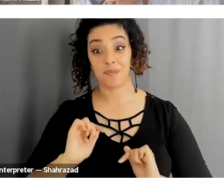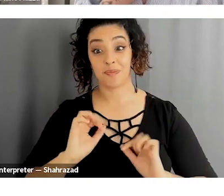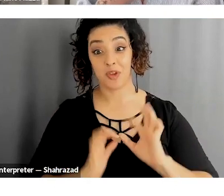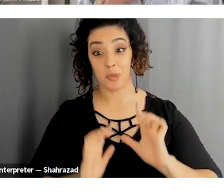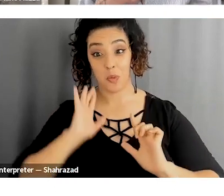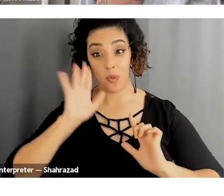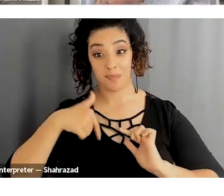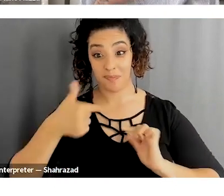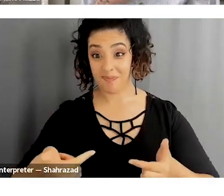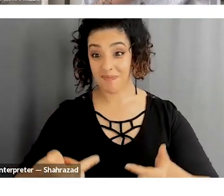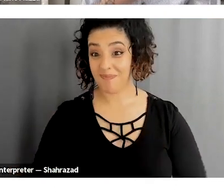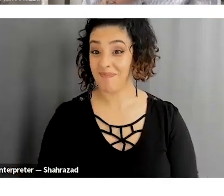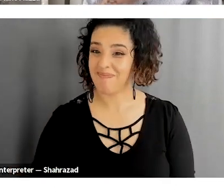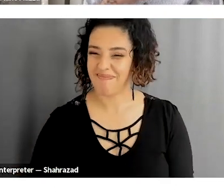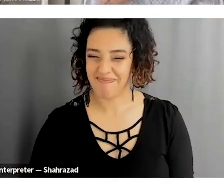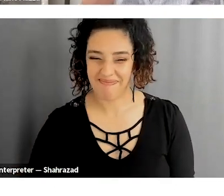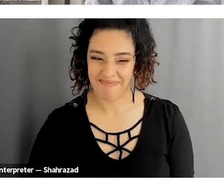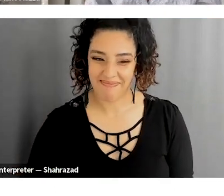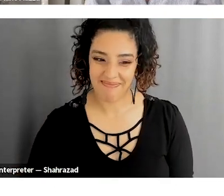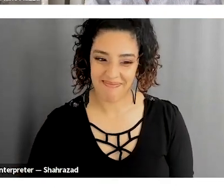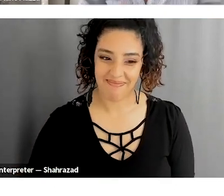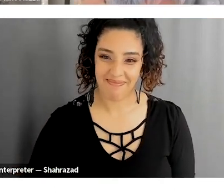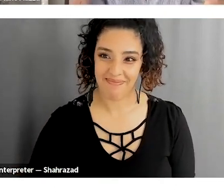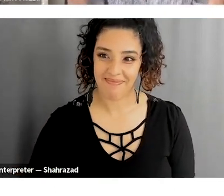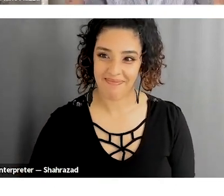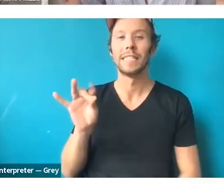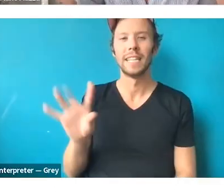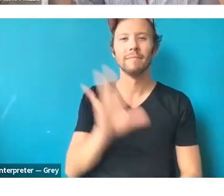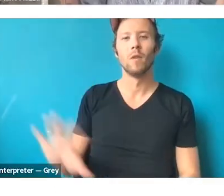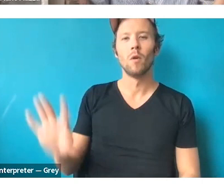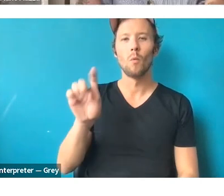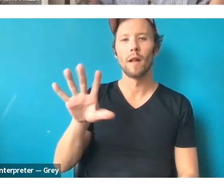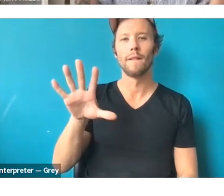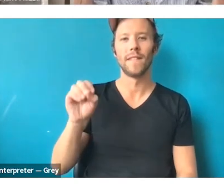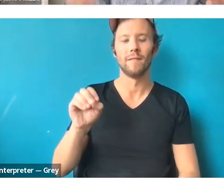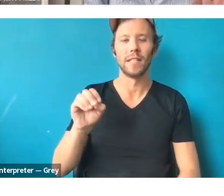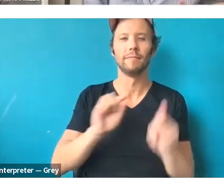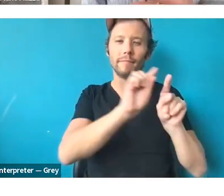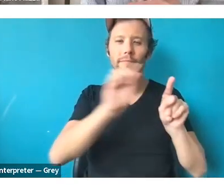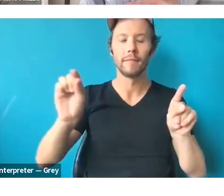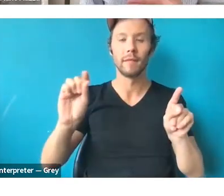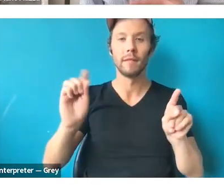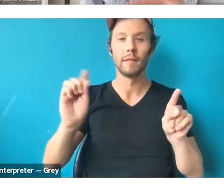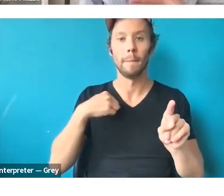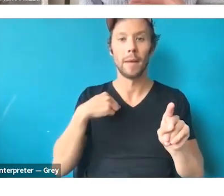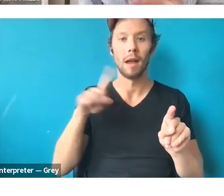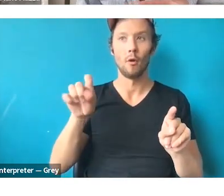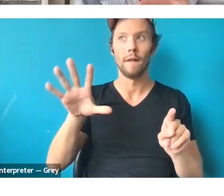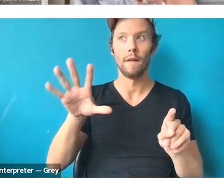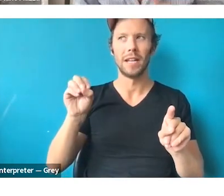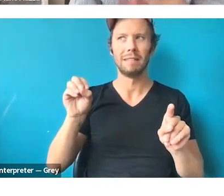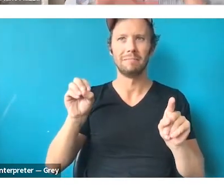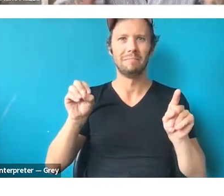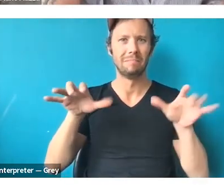about 150 of them. Now, to me, 150, it's a lot. But to another company,